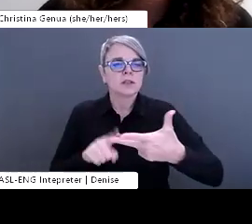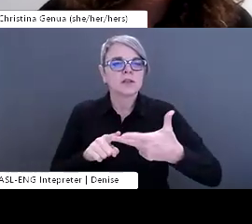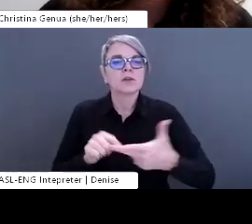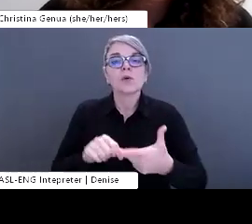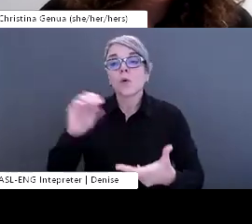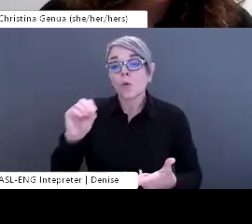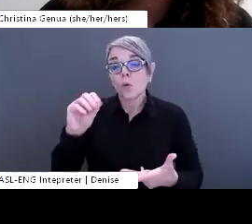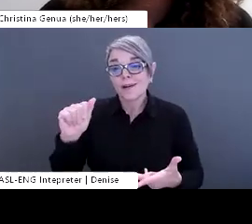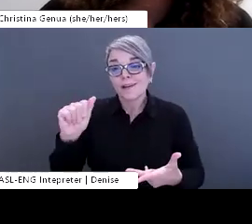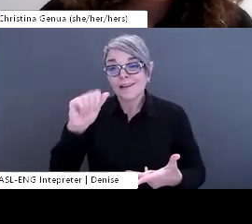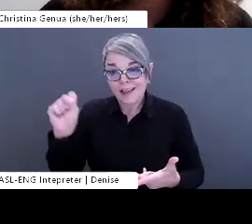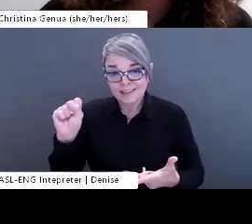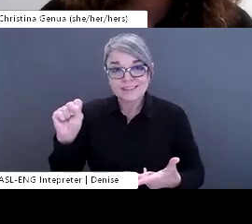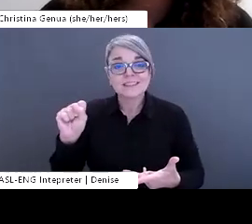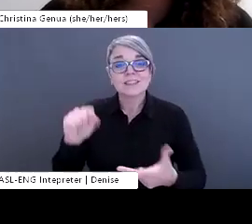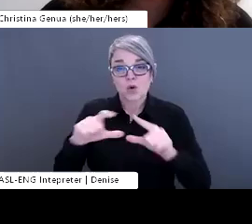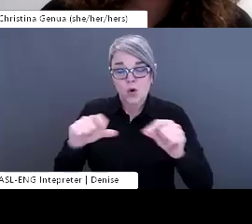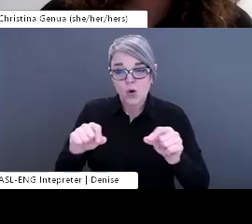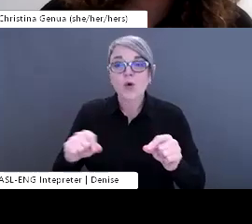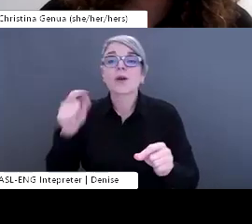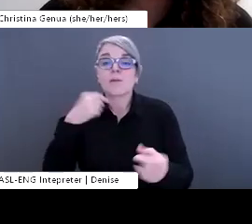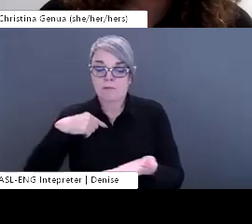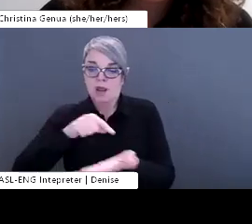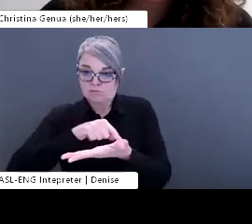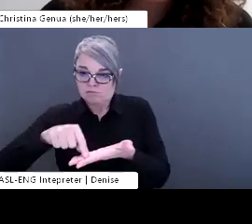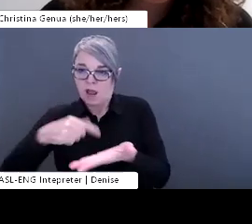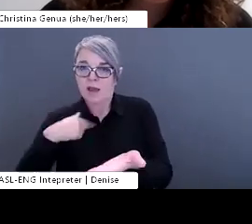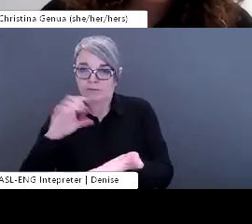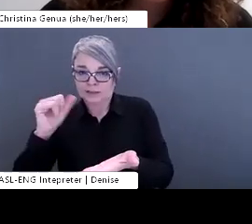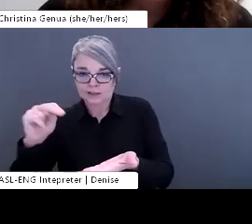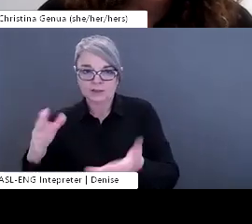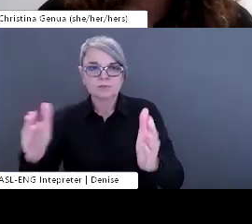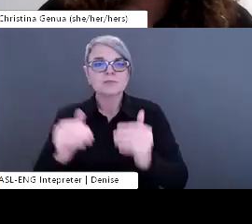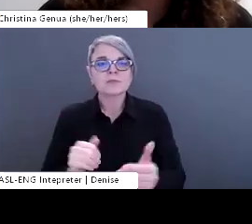it, a debit card or bank card that has your signature on it,